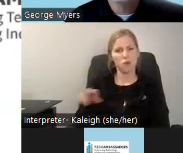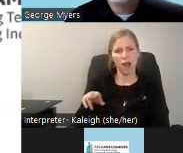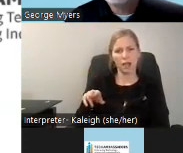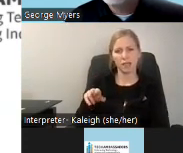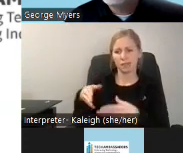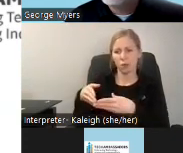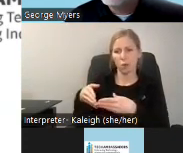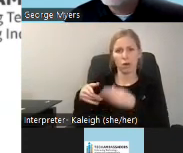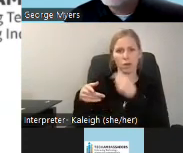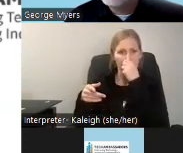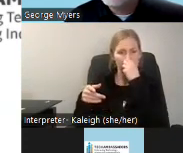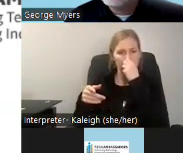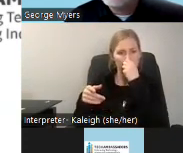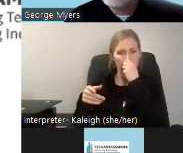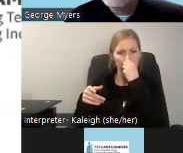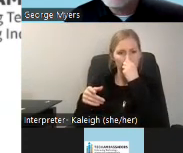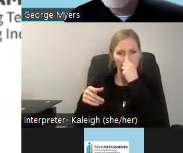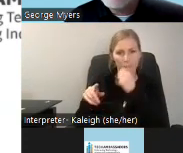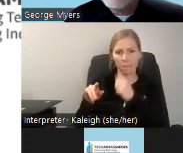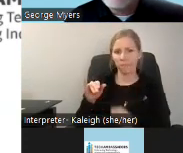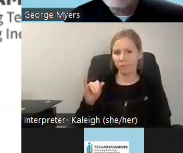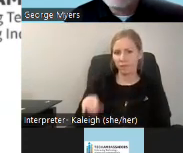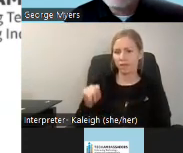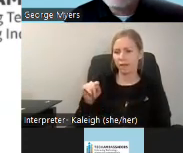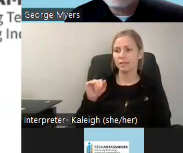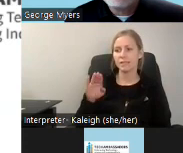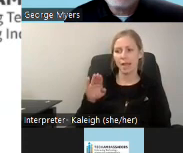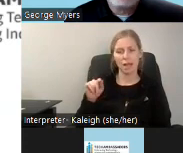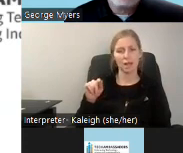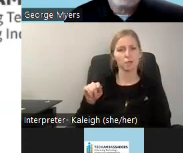And it has